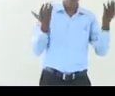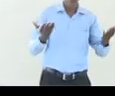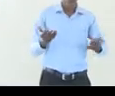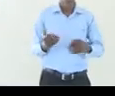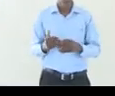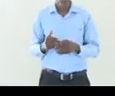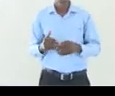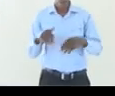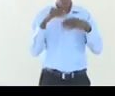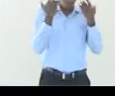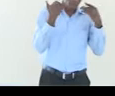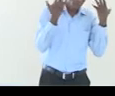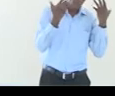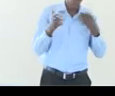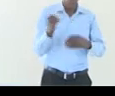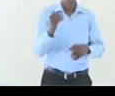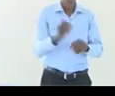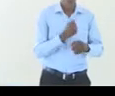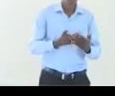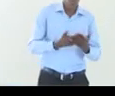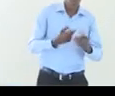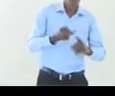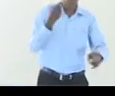Is that what churches are made for?